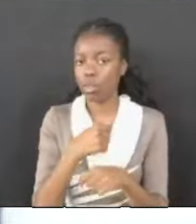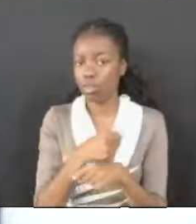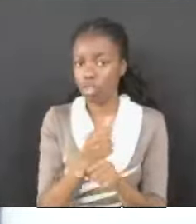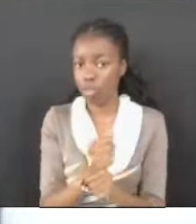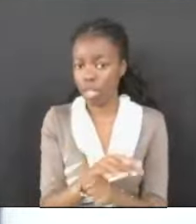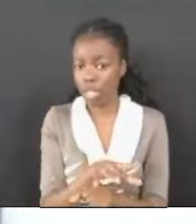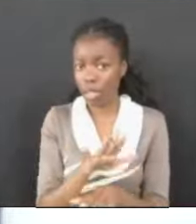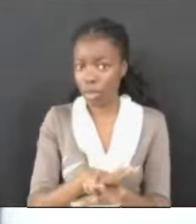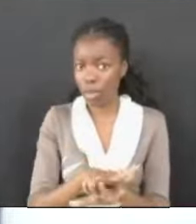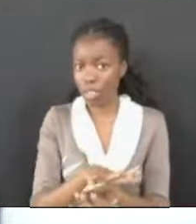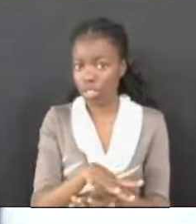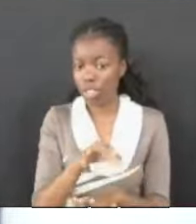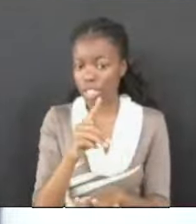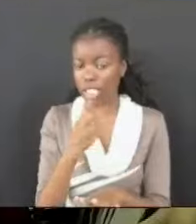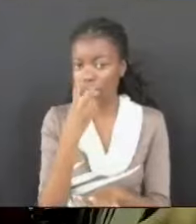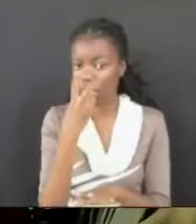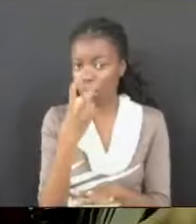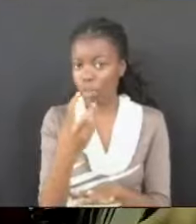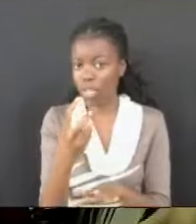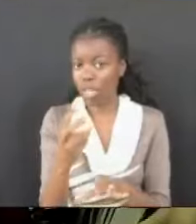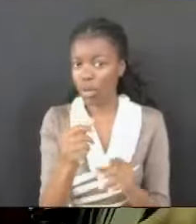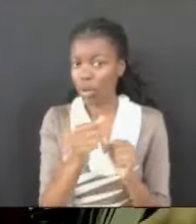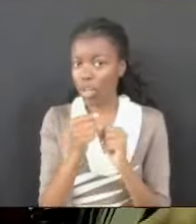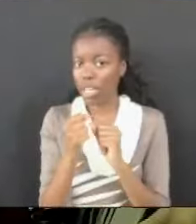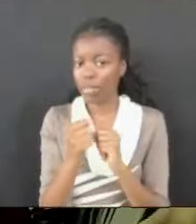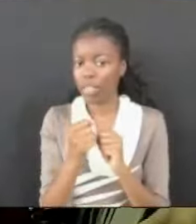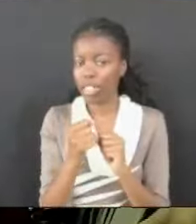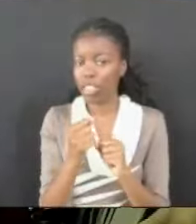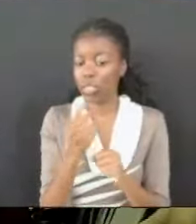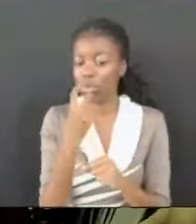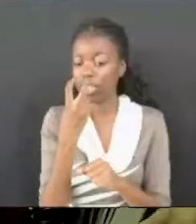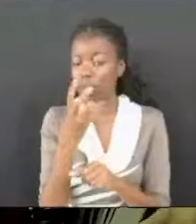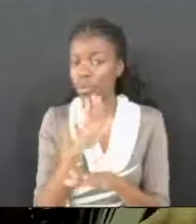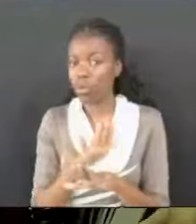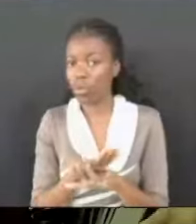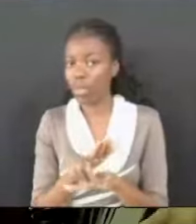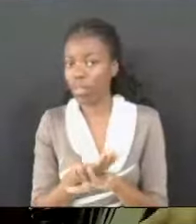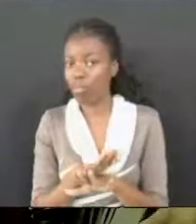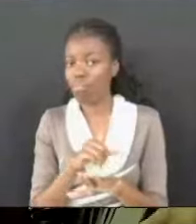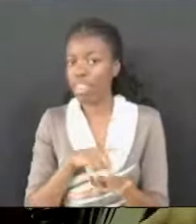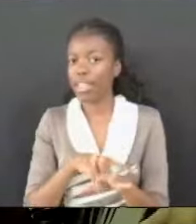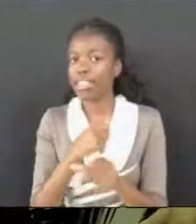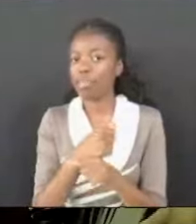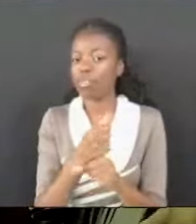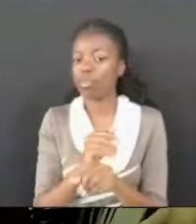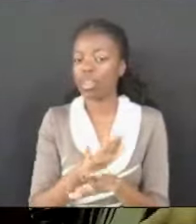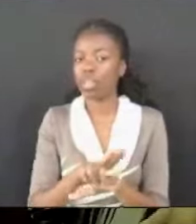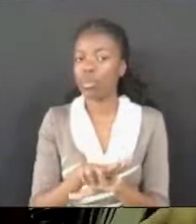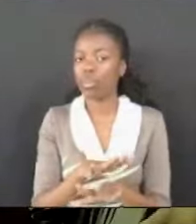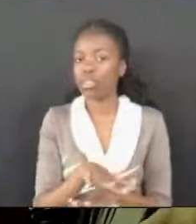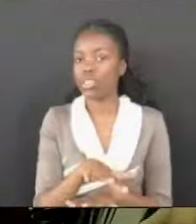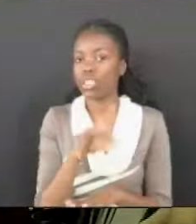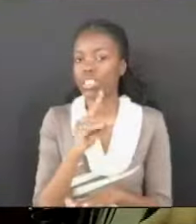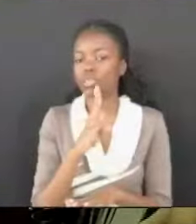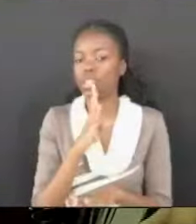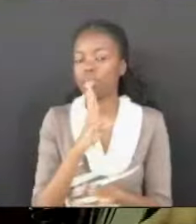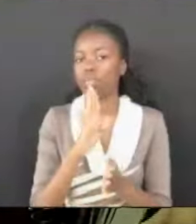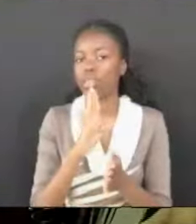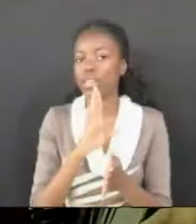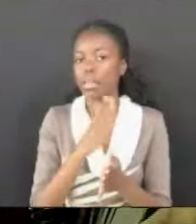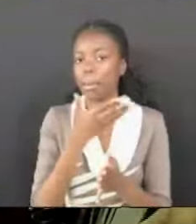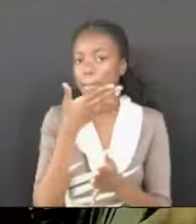confident. When we make good choices, we look good. When you make good choices, you shall be better.